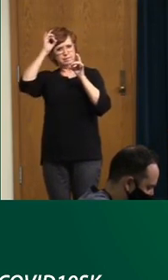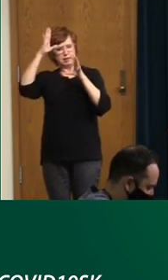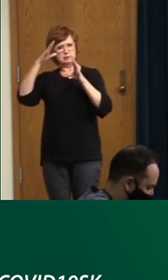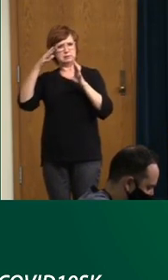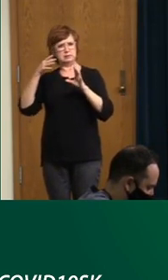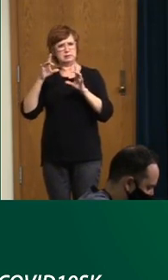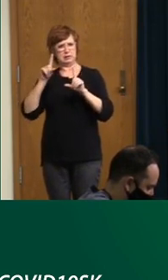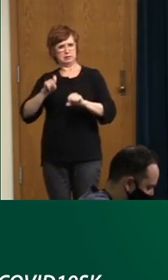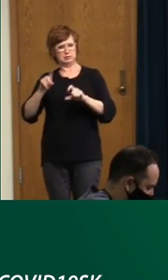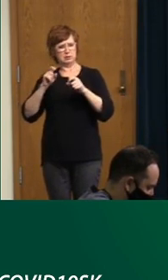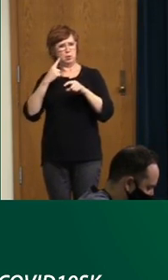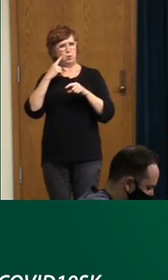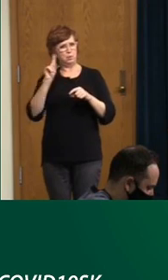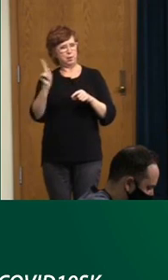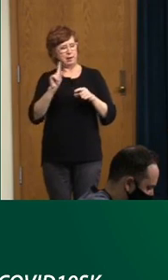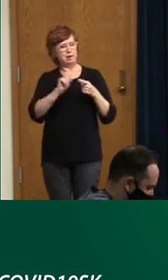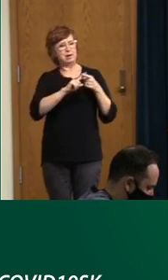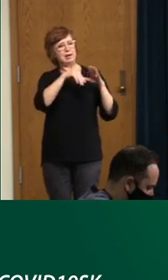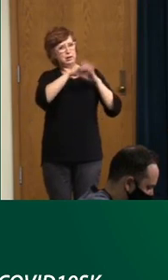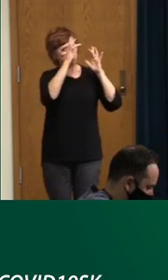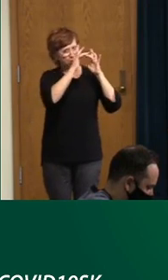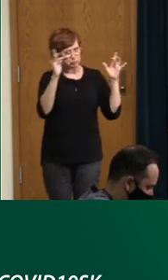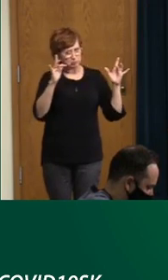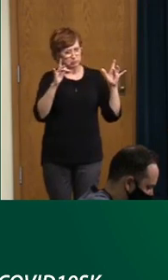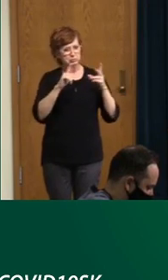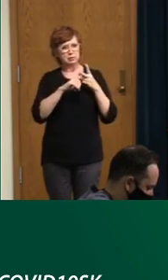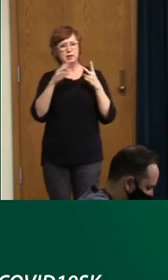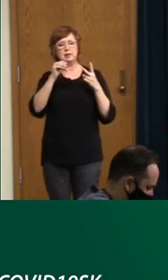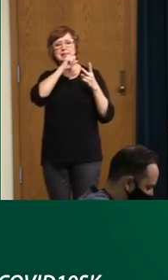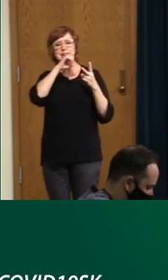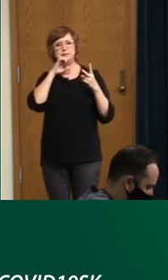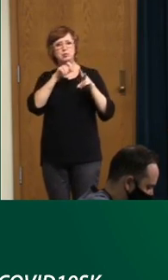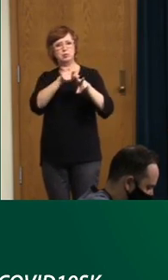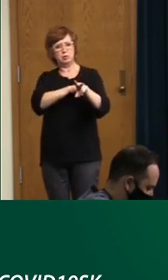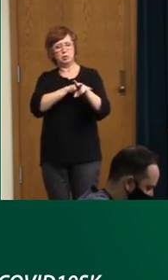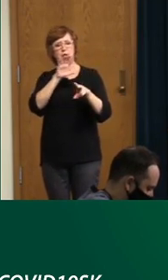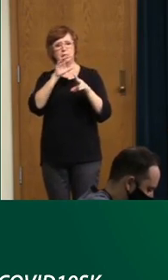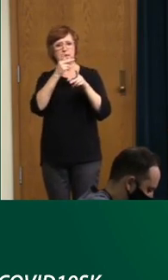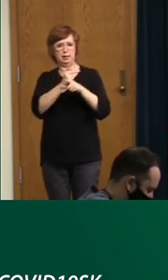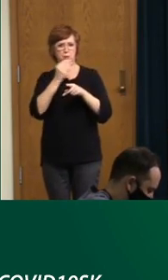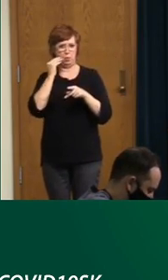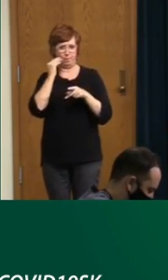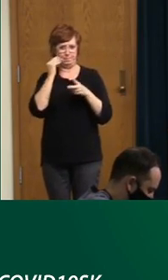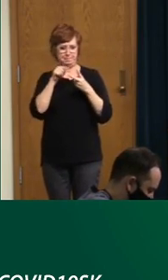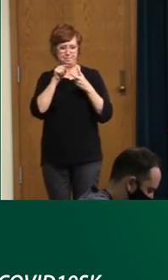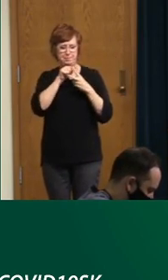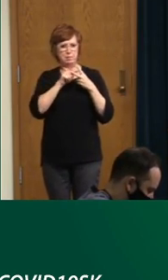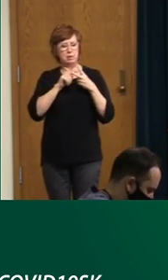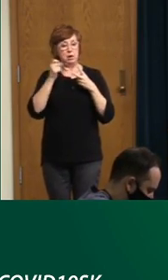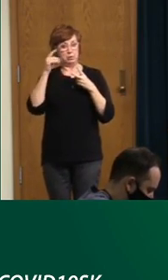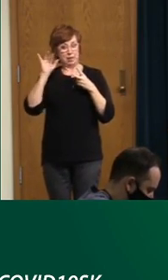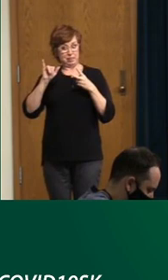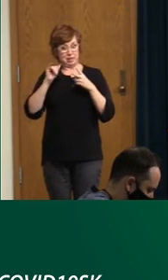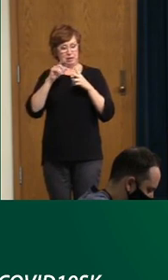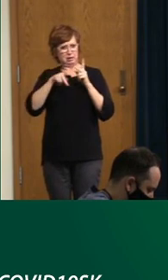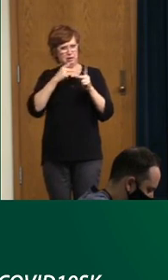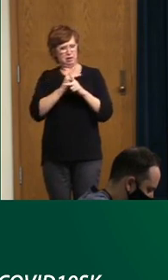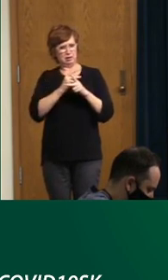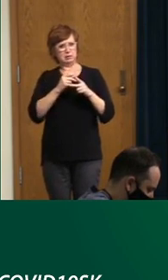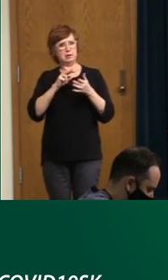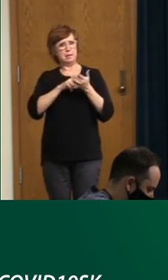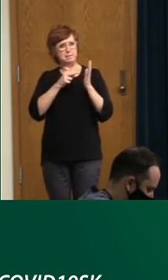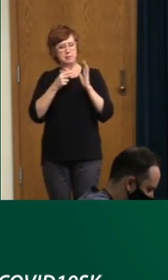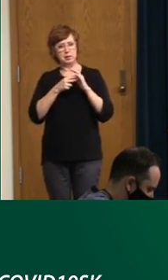asymptomatic testing in our hospitals and our long-term care homes. When fully developed, rapid testing will increase